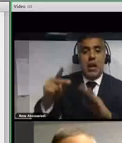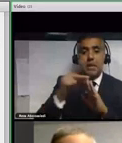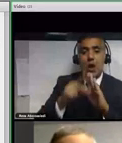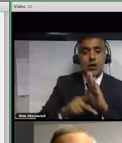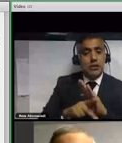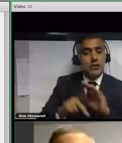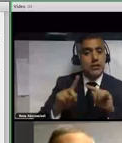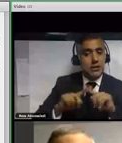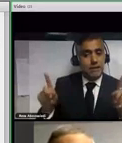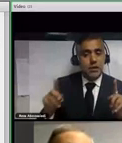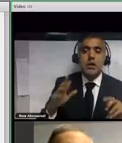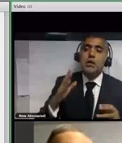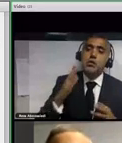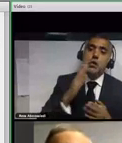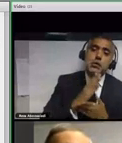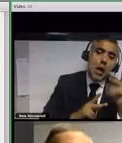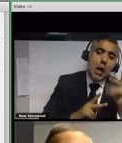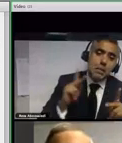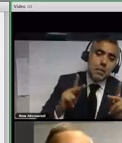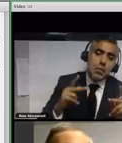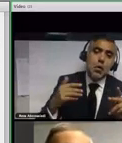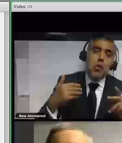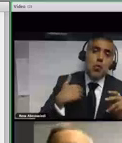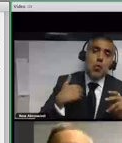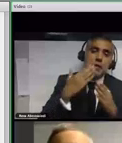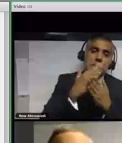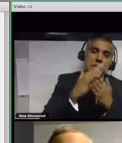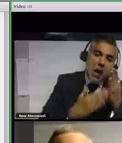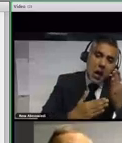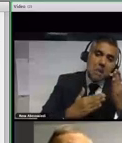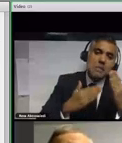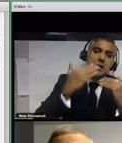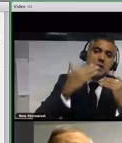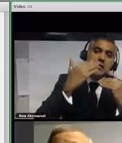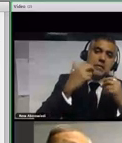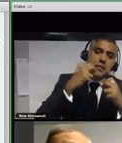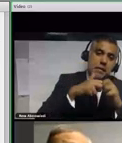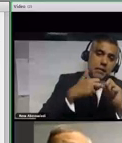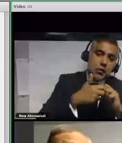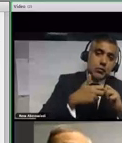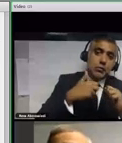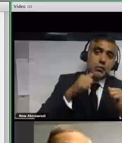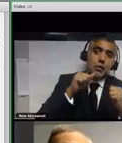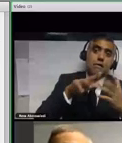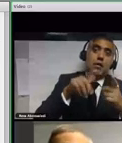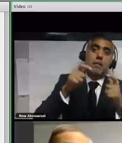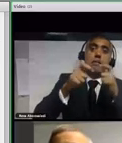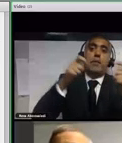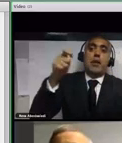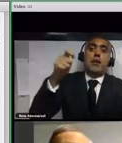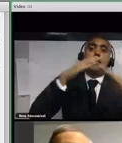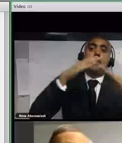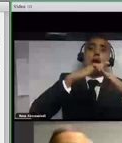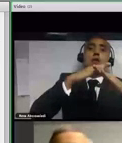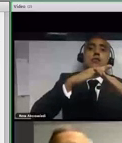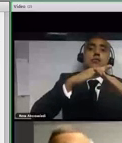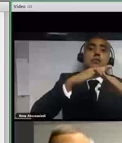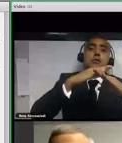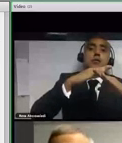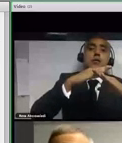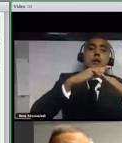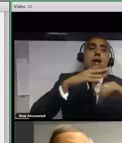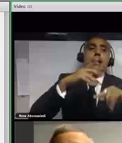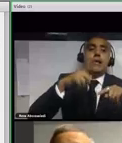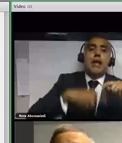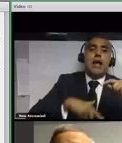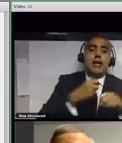that some people with certain types of difficulties face very big barriers, which lead them to not be able